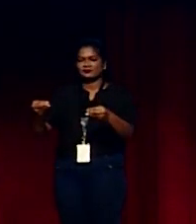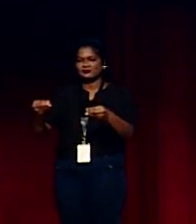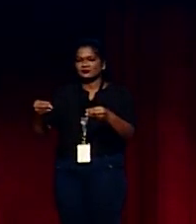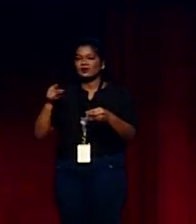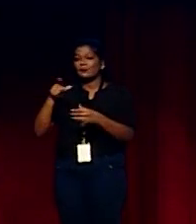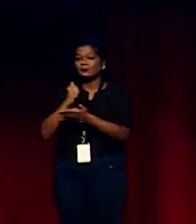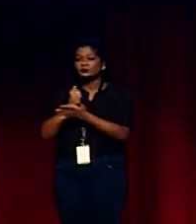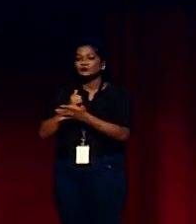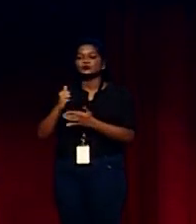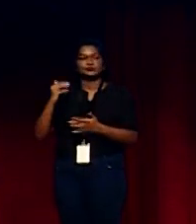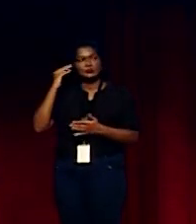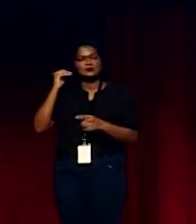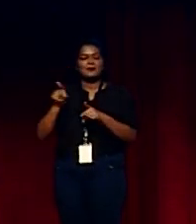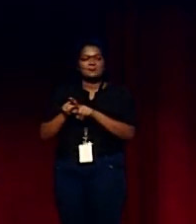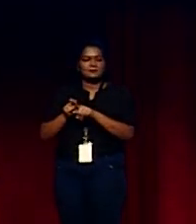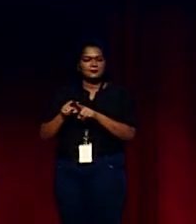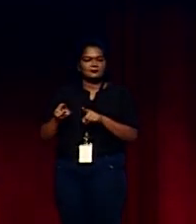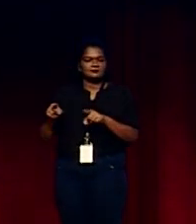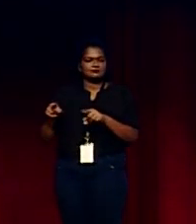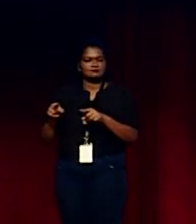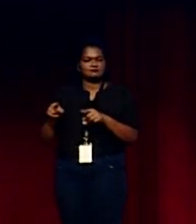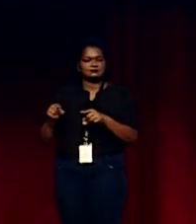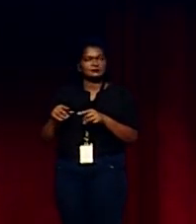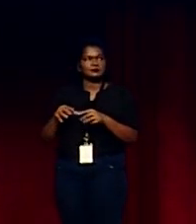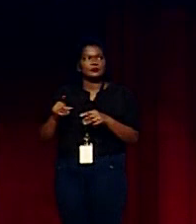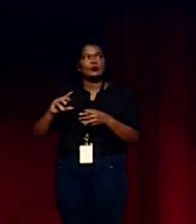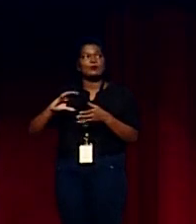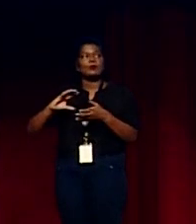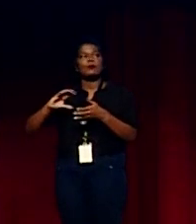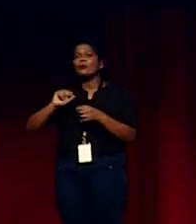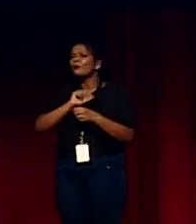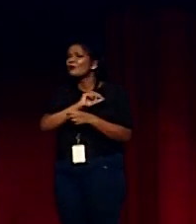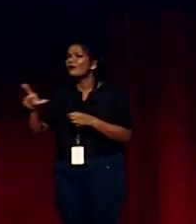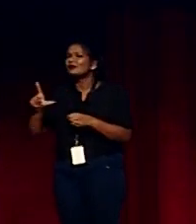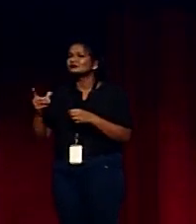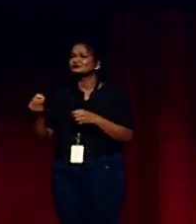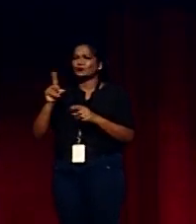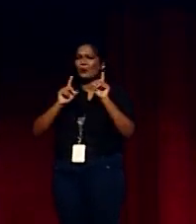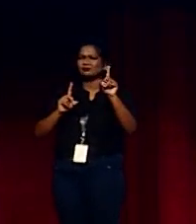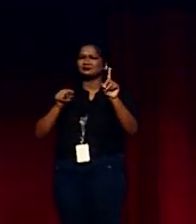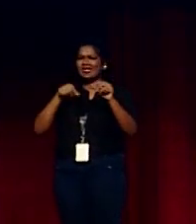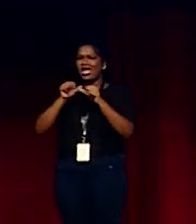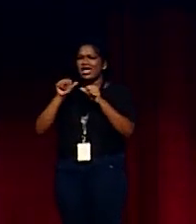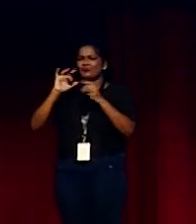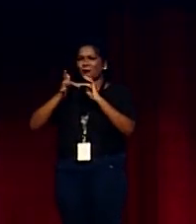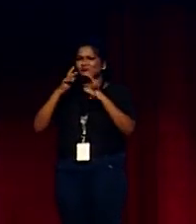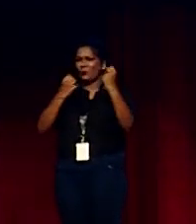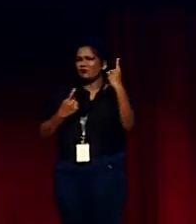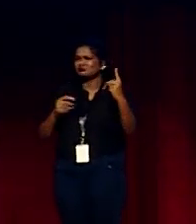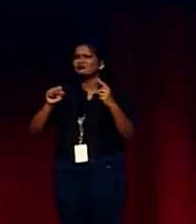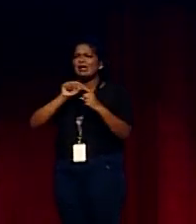we must not drink the Kool-Aid of thinking about, oh, once everything is in a particular standard, and once everything is in